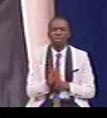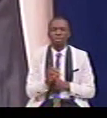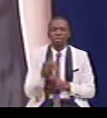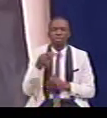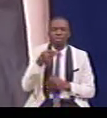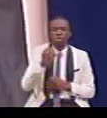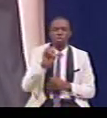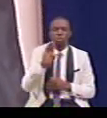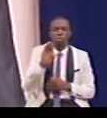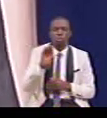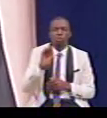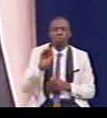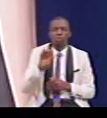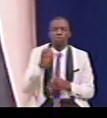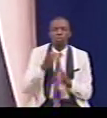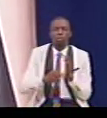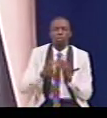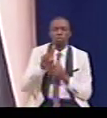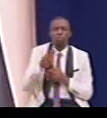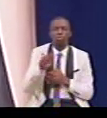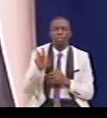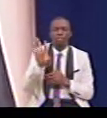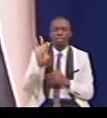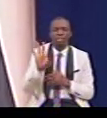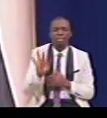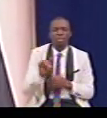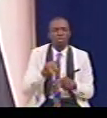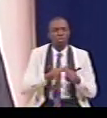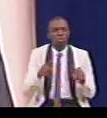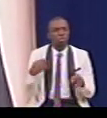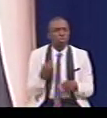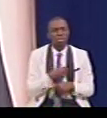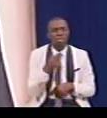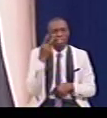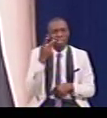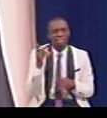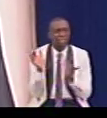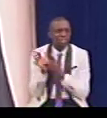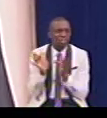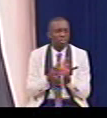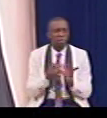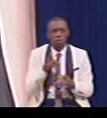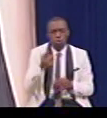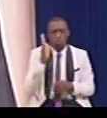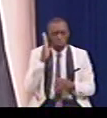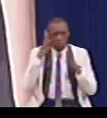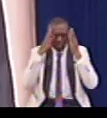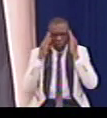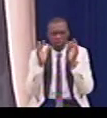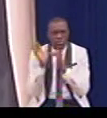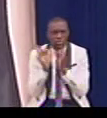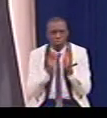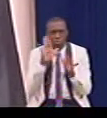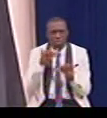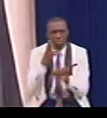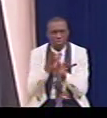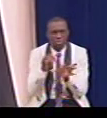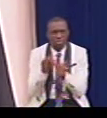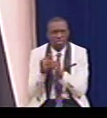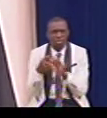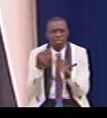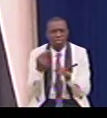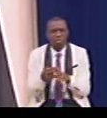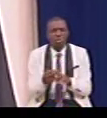2 verse 9 but we see Jesus you'll see him by faith it was made a little lower than the